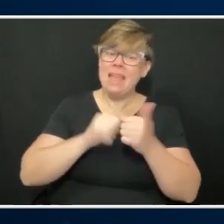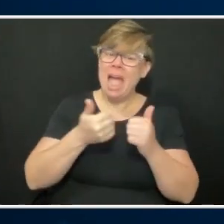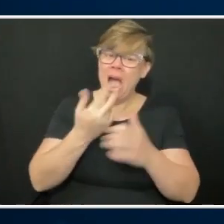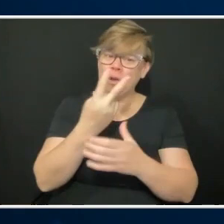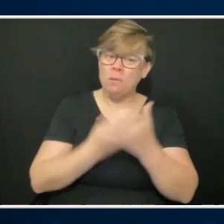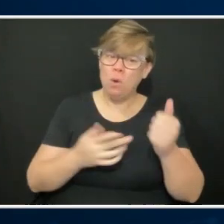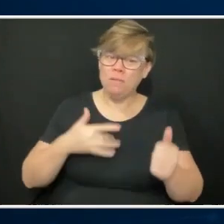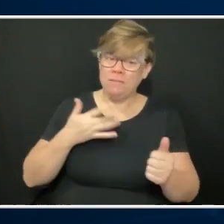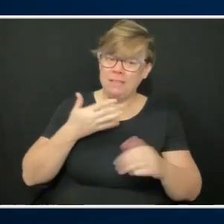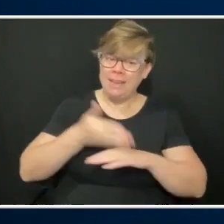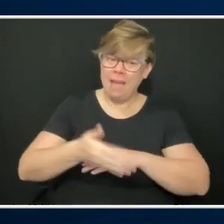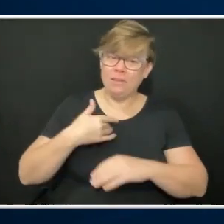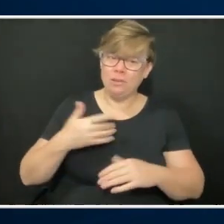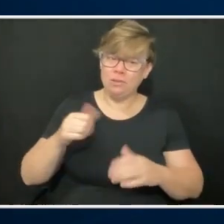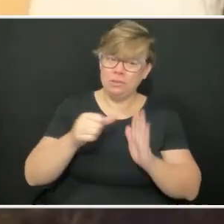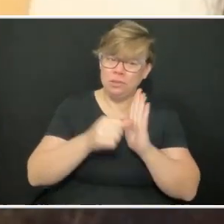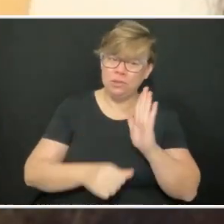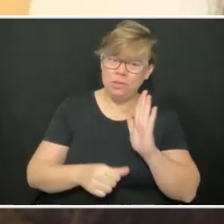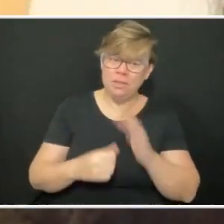your surgeries?